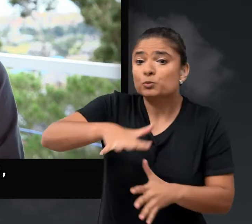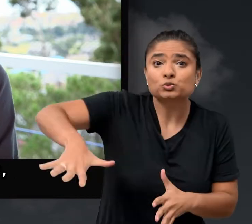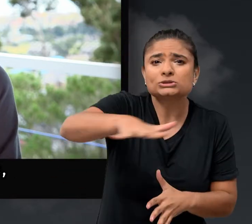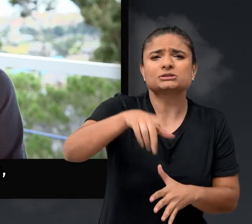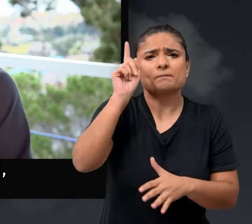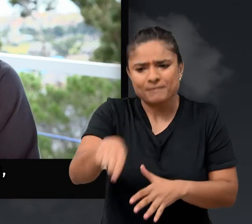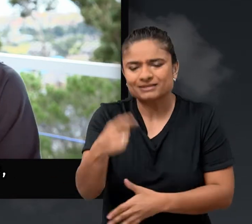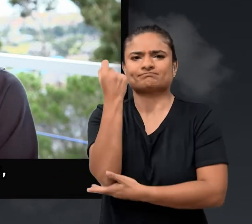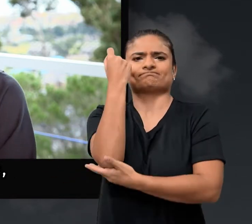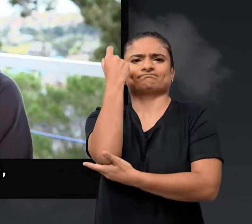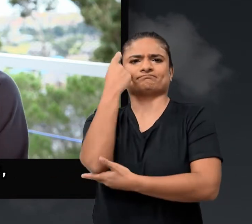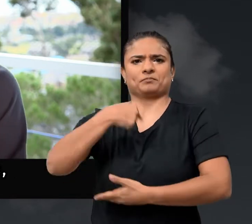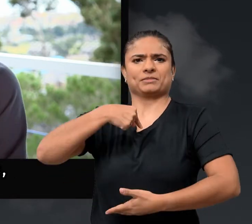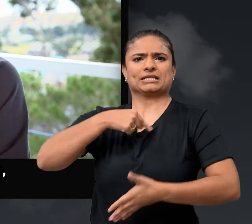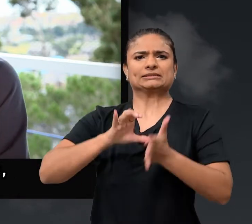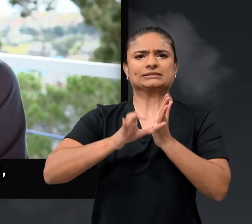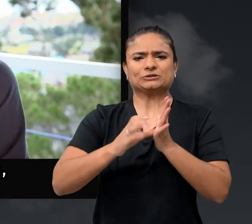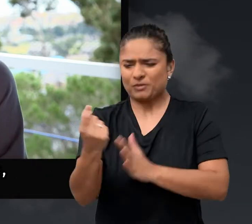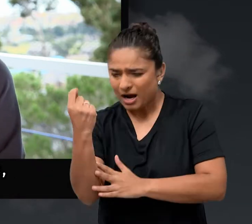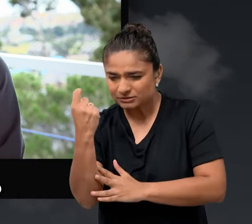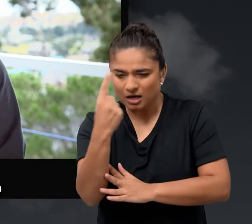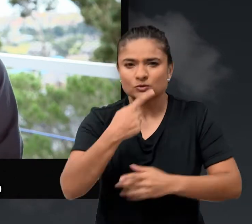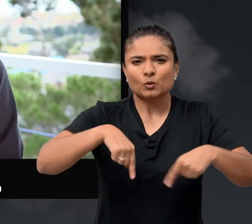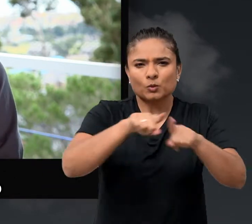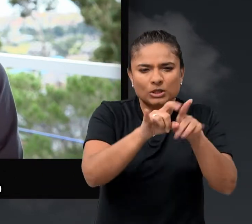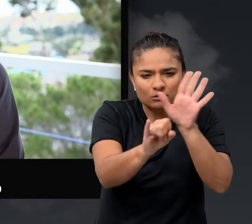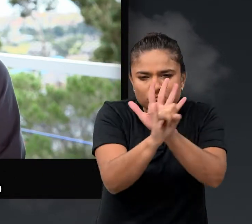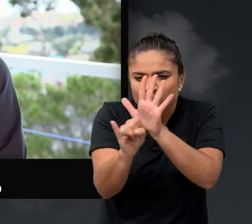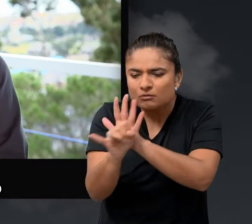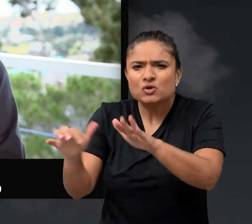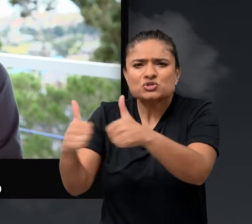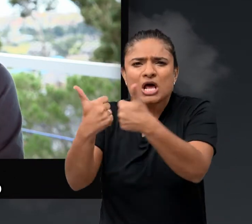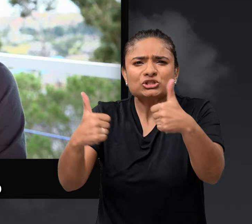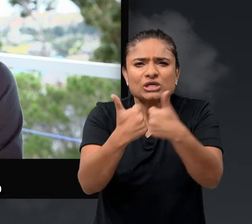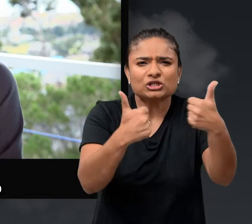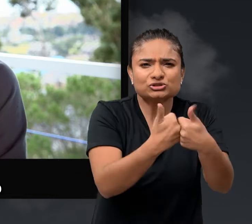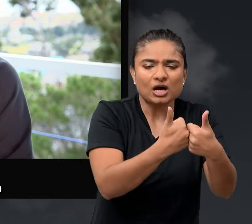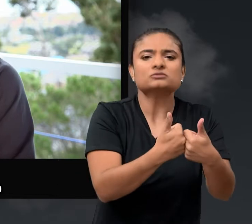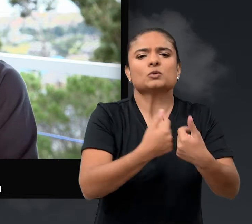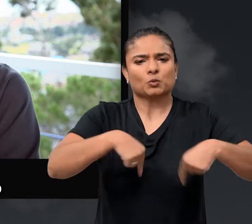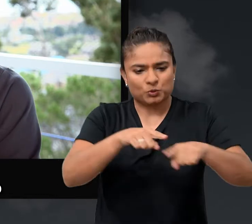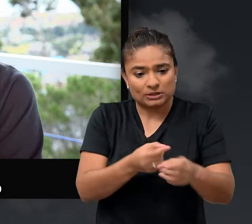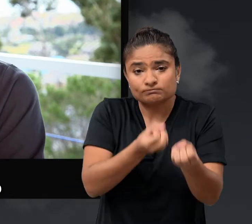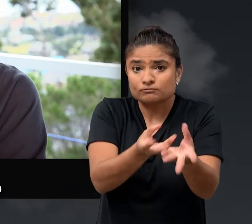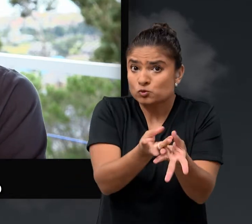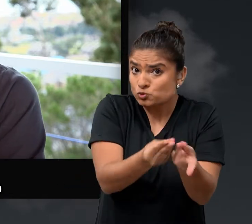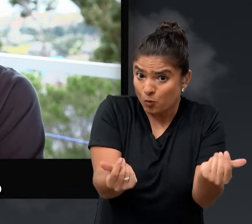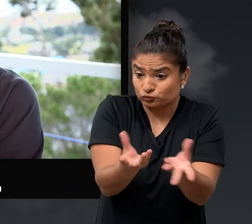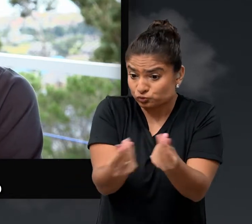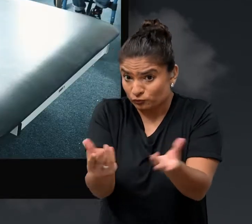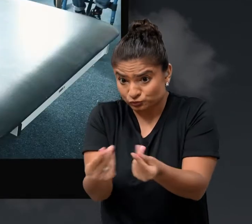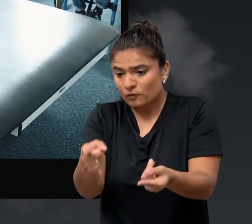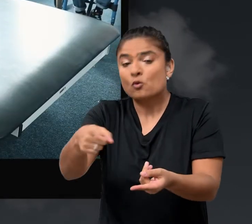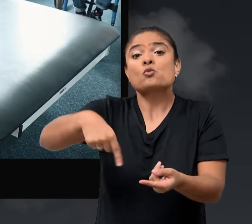so that if you identify challenges, that you can then either give the person a solution on where to